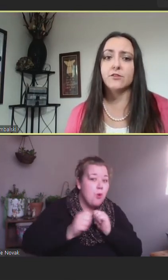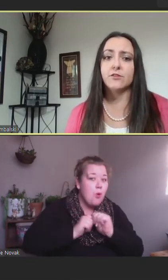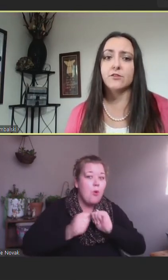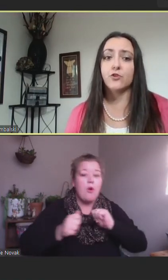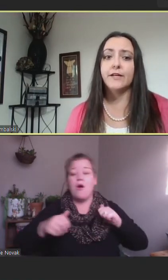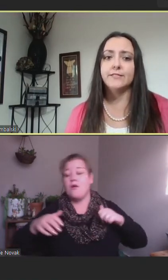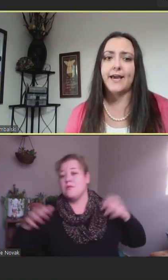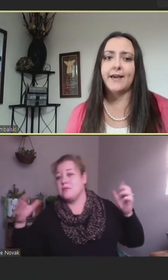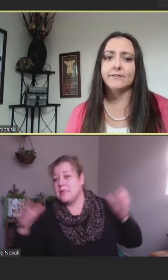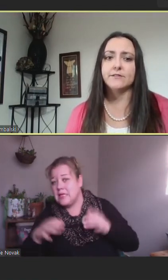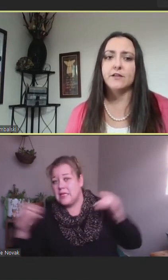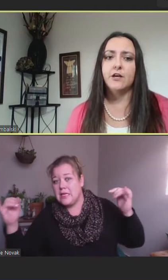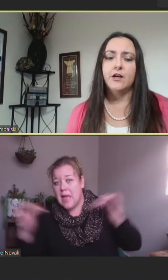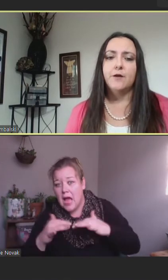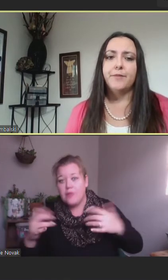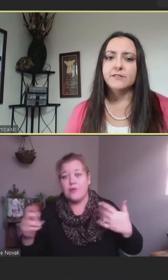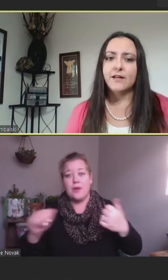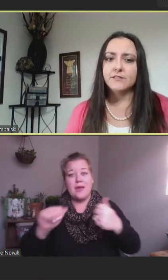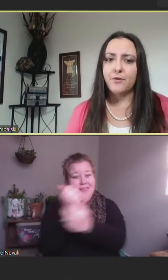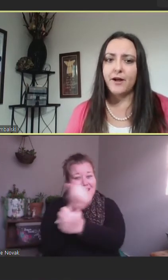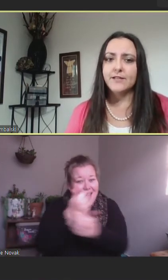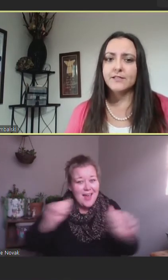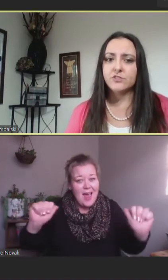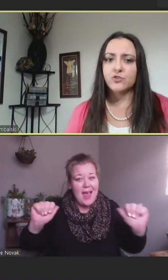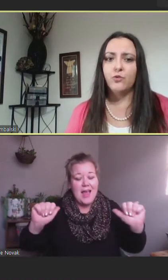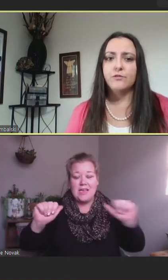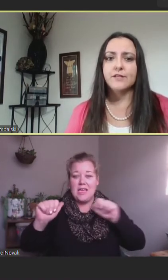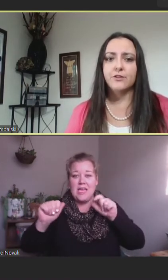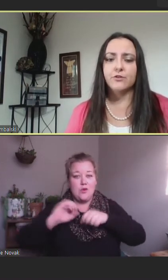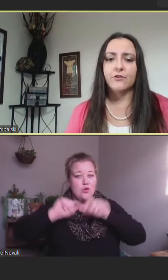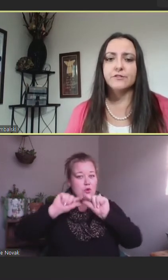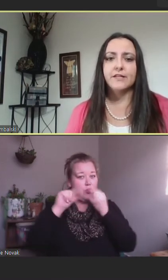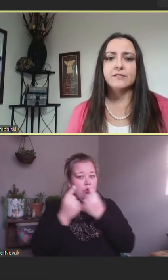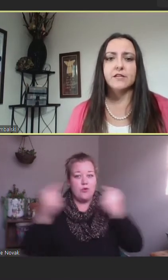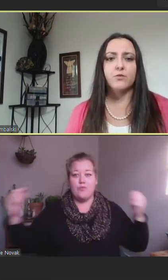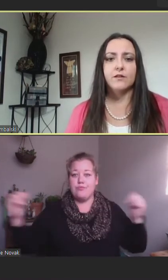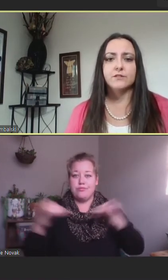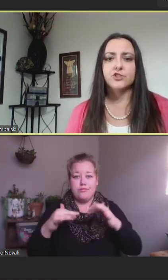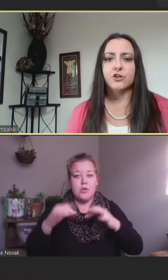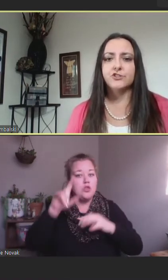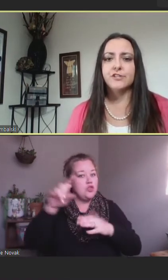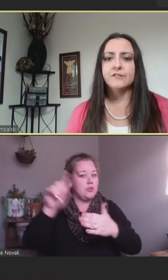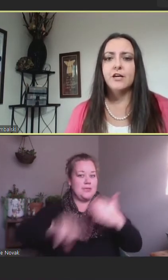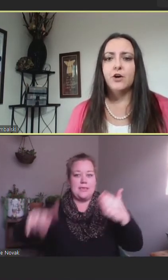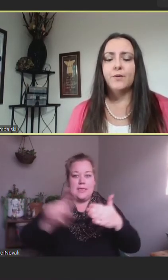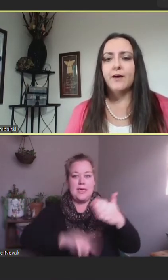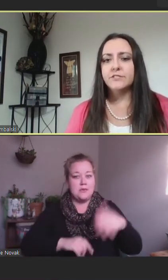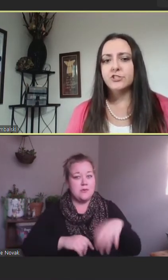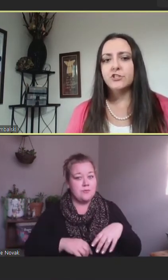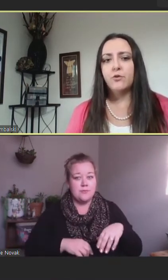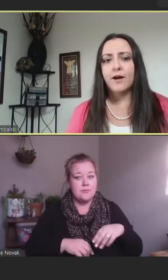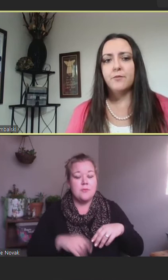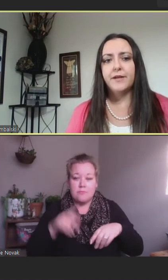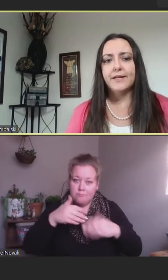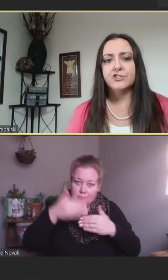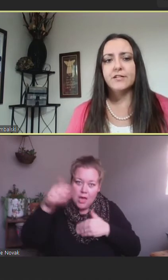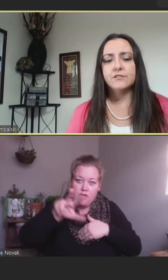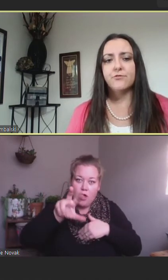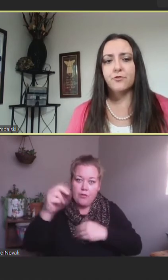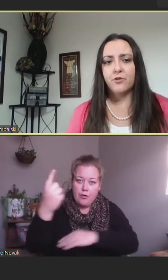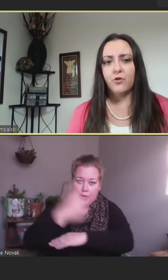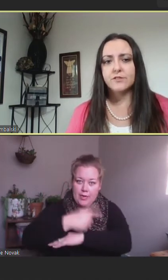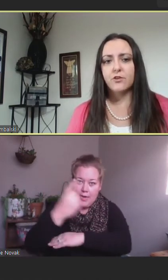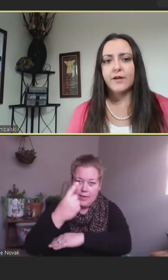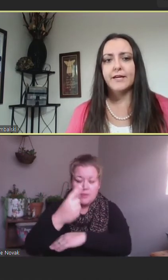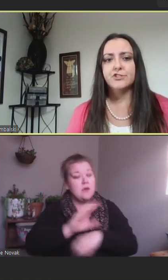next 30 days. Based on spread at schools and universities, as well as churches, we have additional recommendations